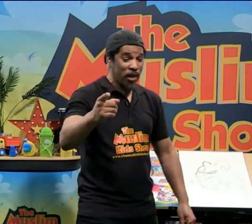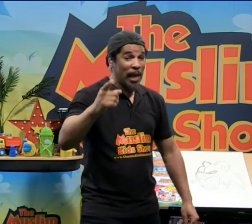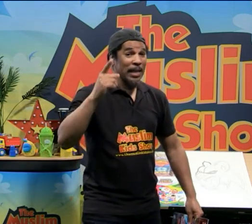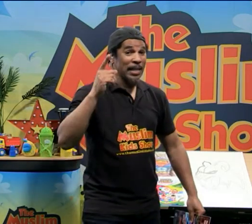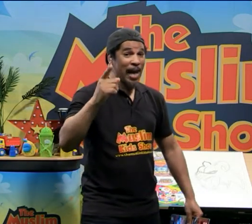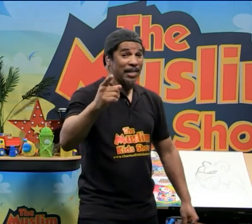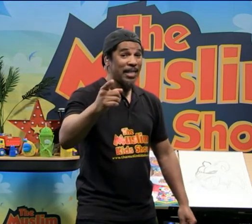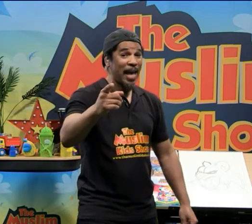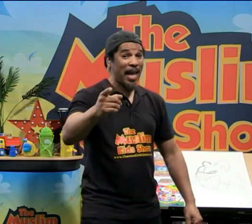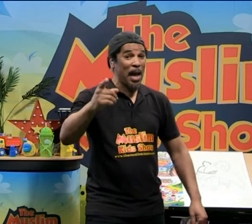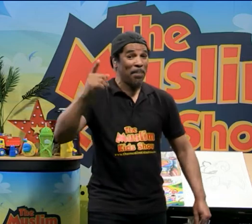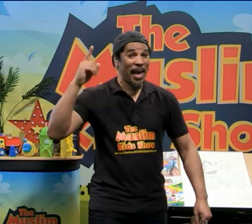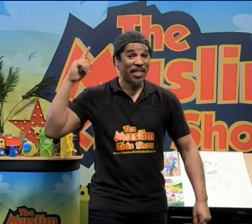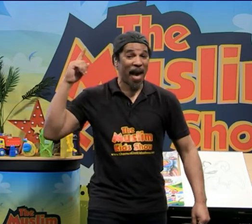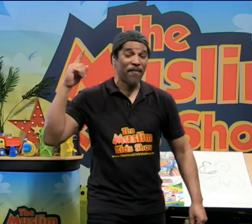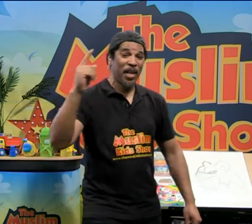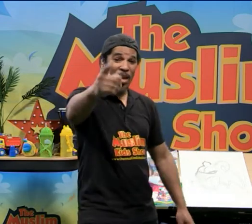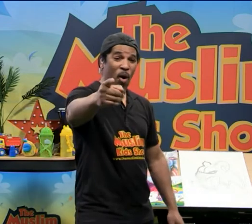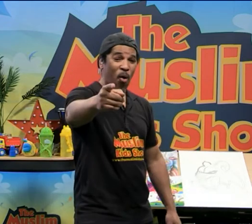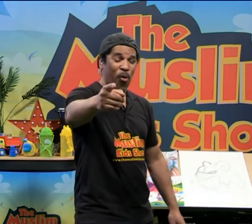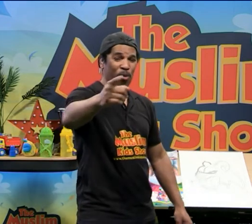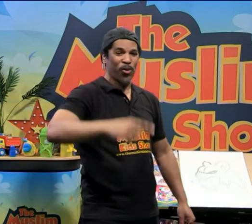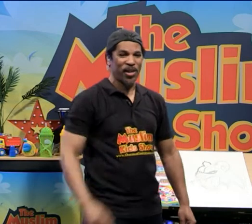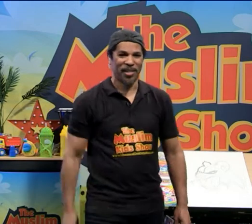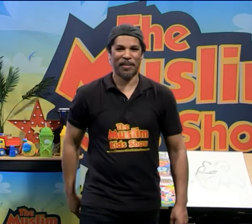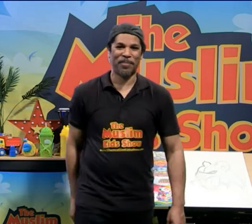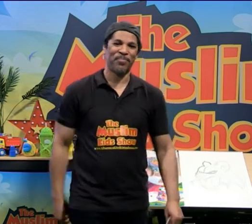March. Get set and play that video.